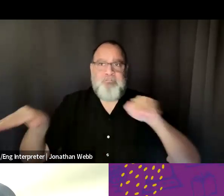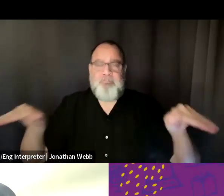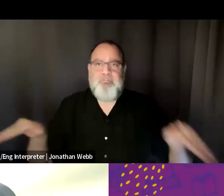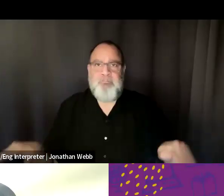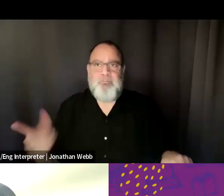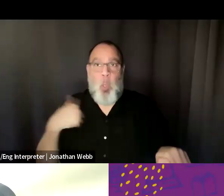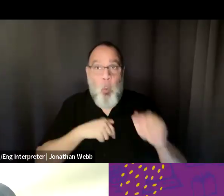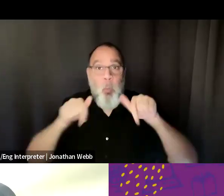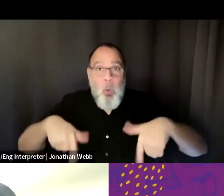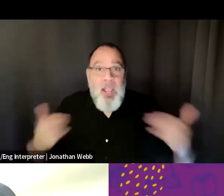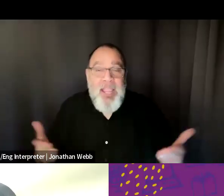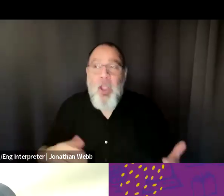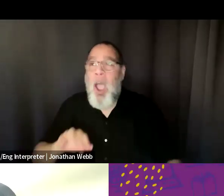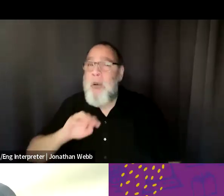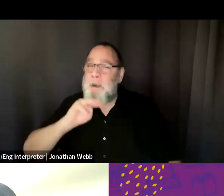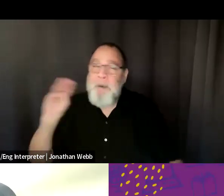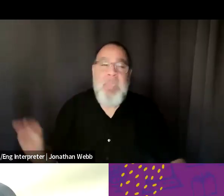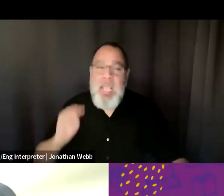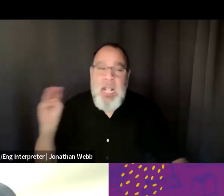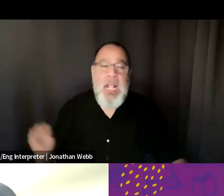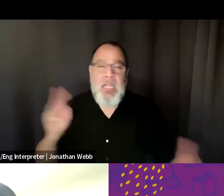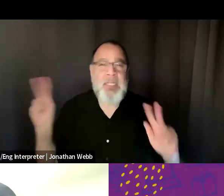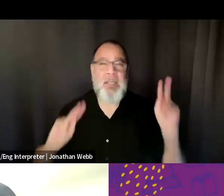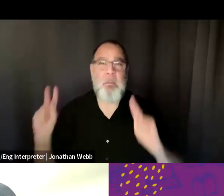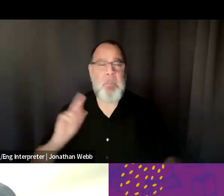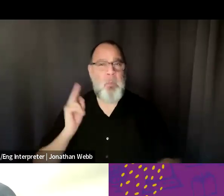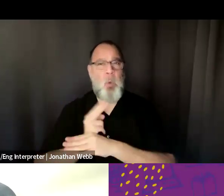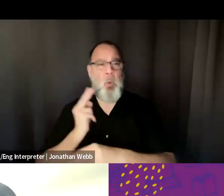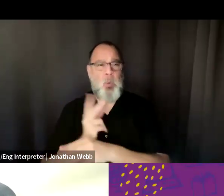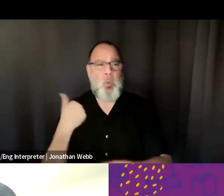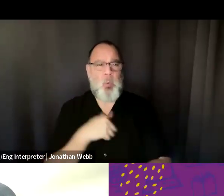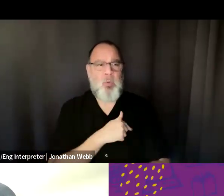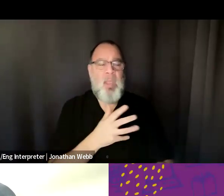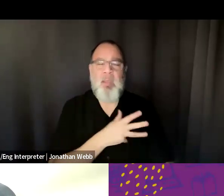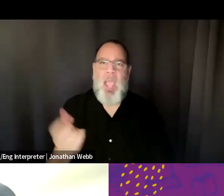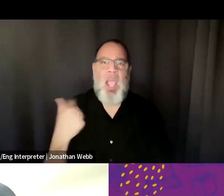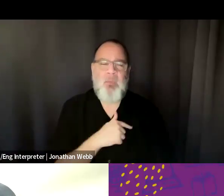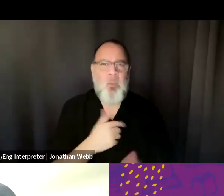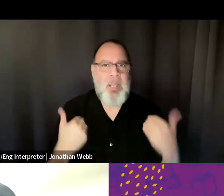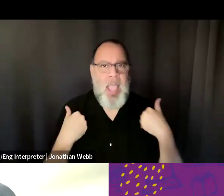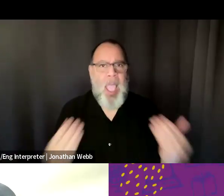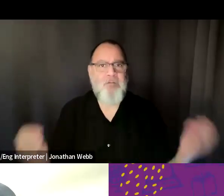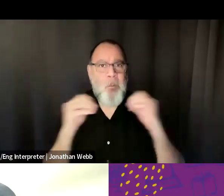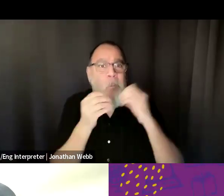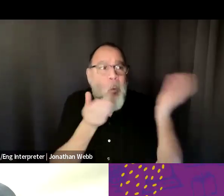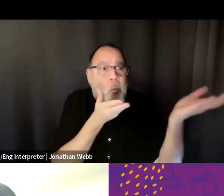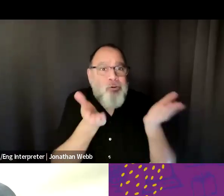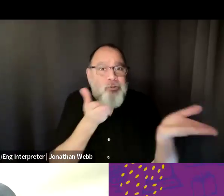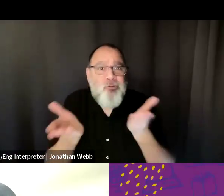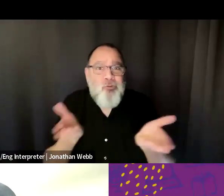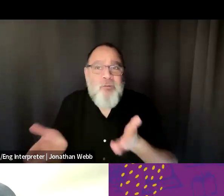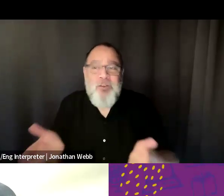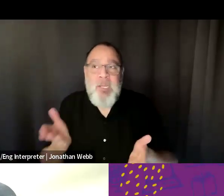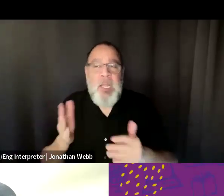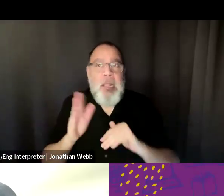used by millions and millions of people, and we have so many more services than a lot of people who don't engage with the